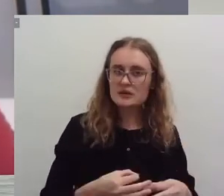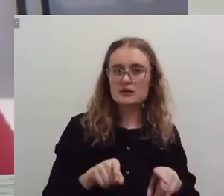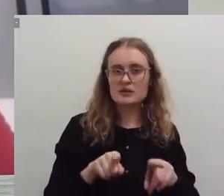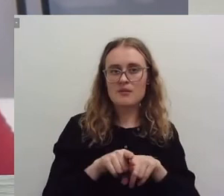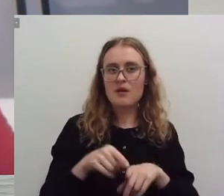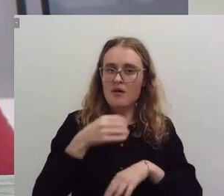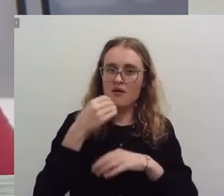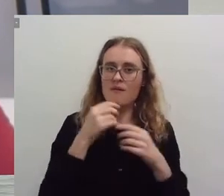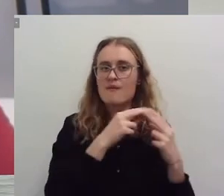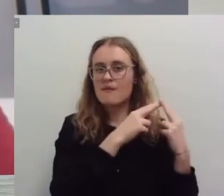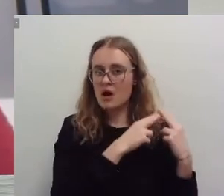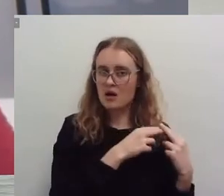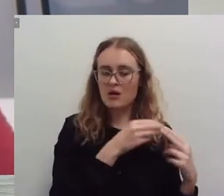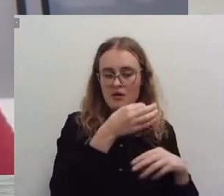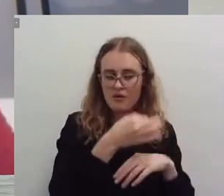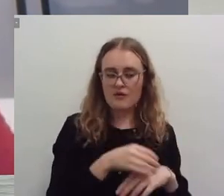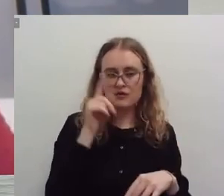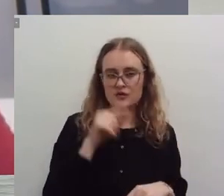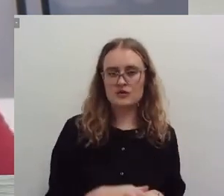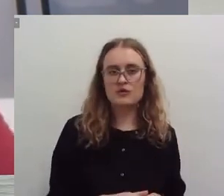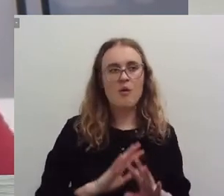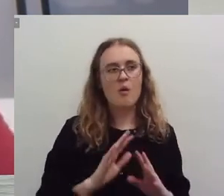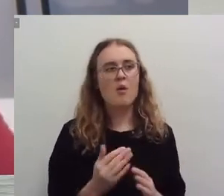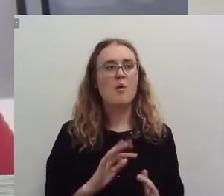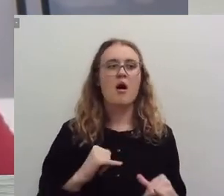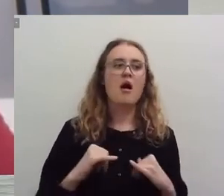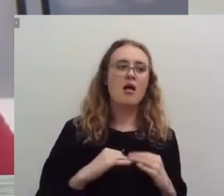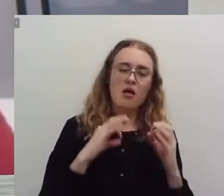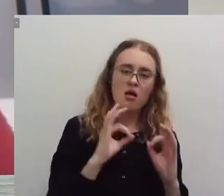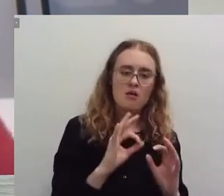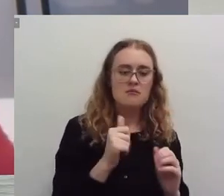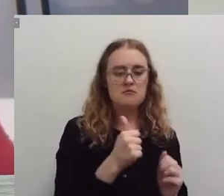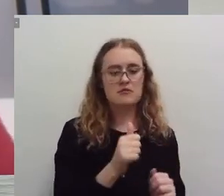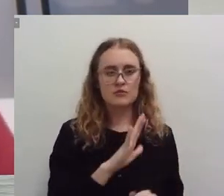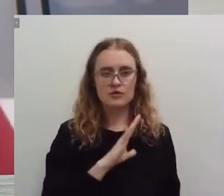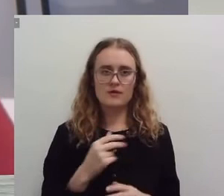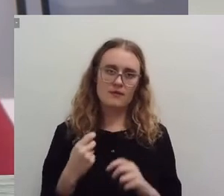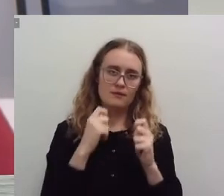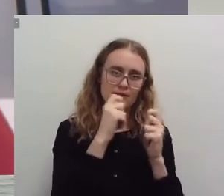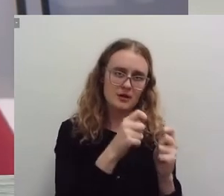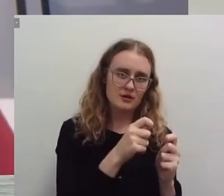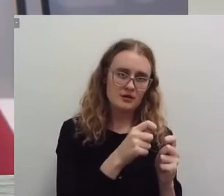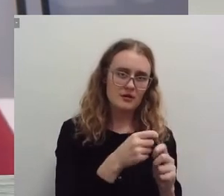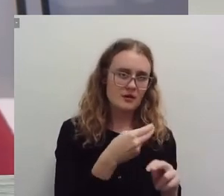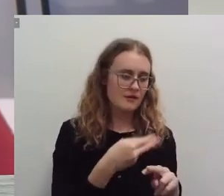so that's one of the things that we've noticed, that they think that maybe one of these, the kids that have it, the difficult kids,